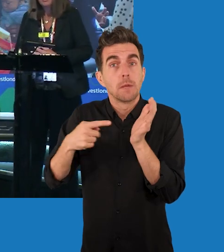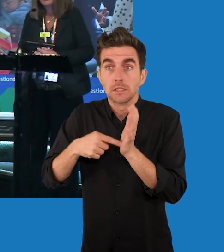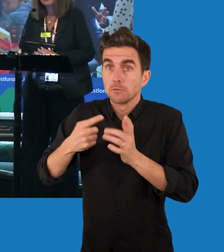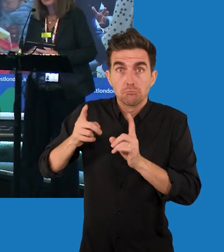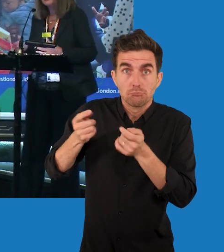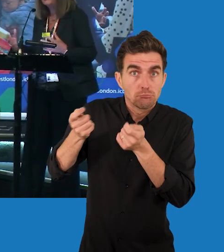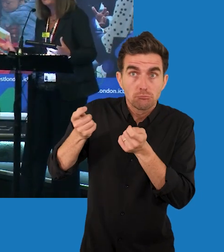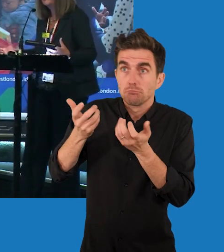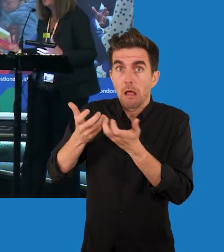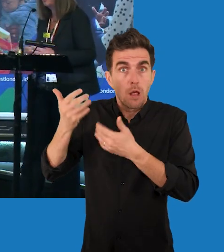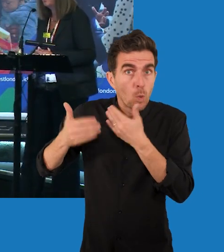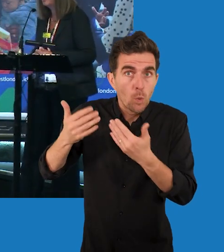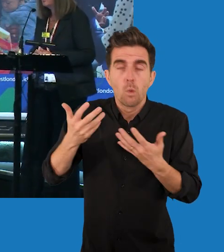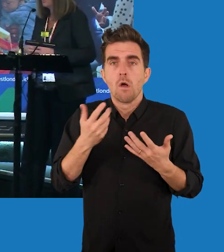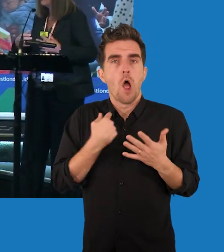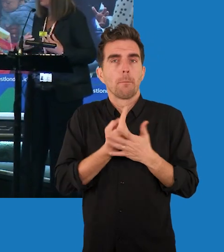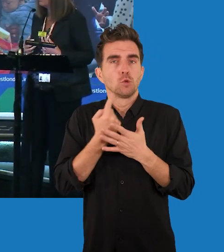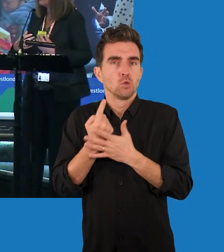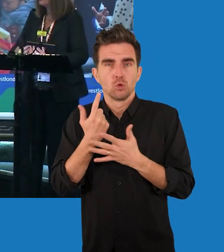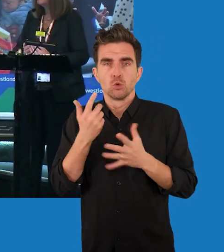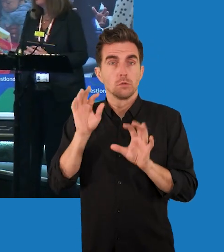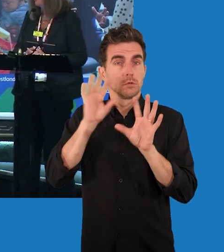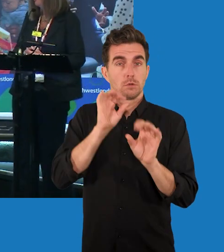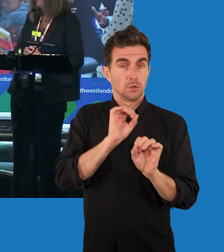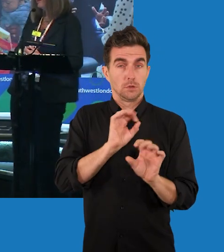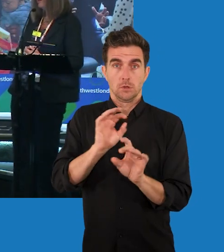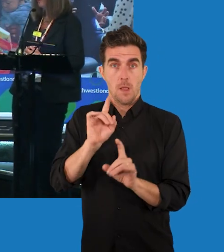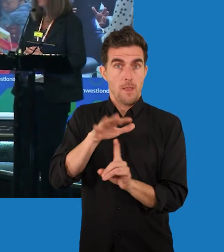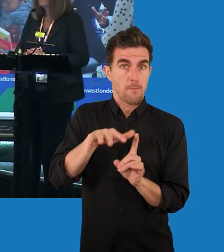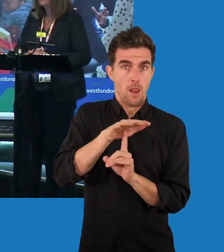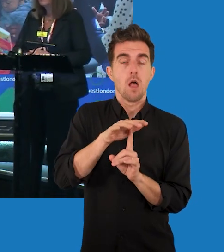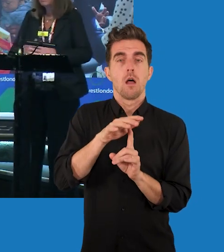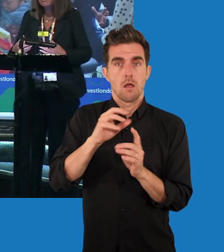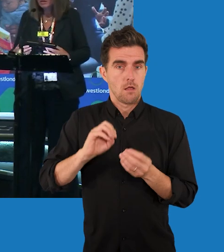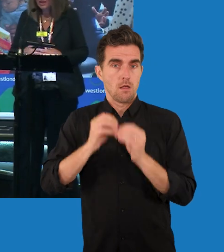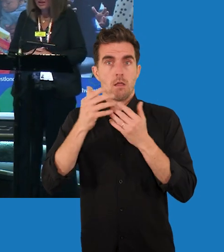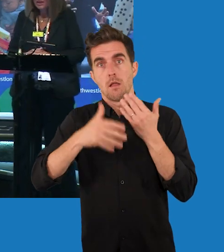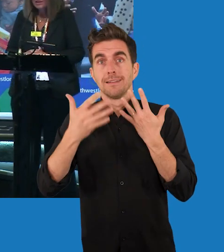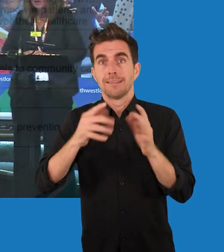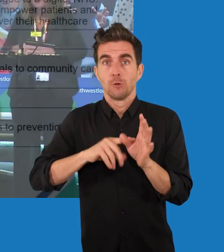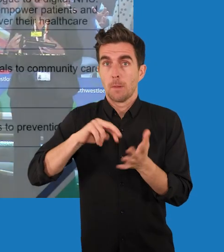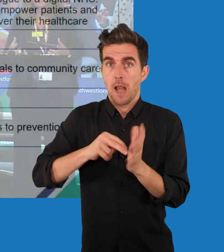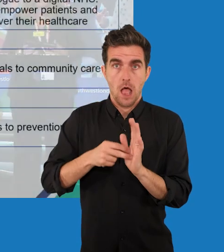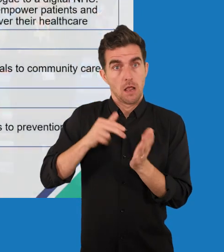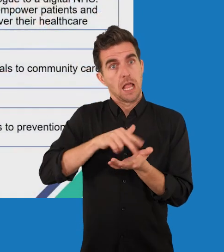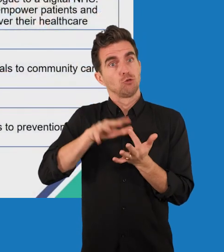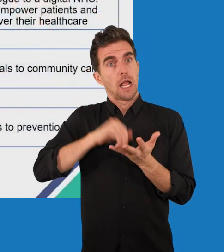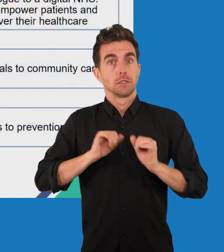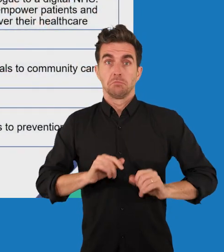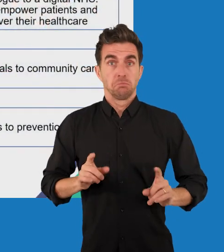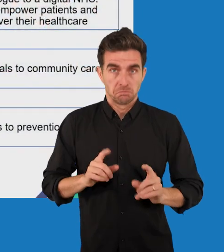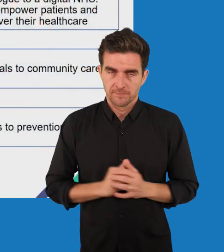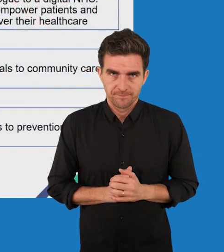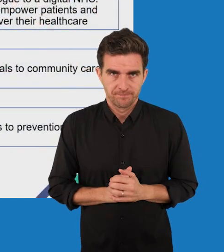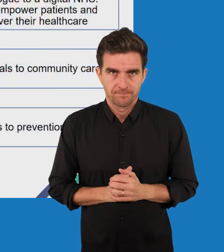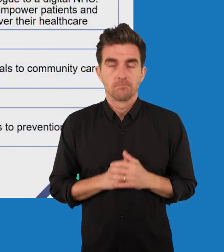national NHS and from the government, and we'll also get the opportunity to feed into that work locally to develop that 10-year